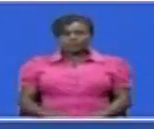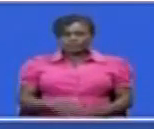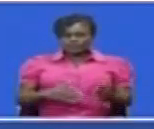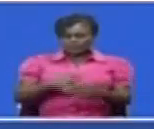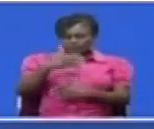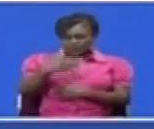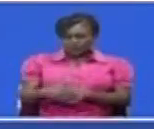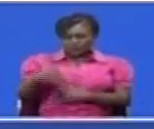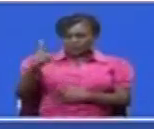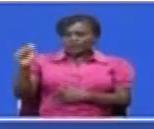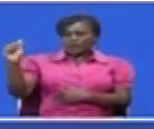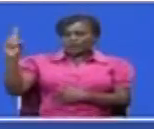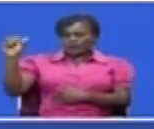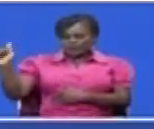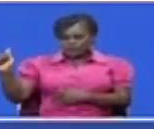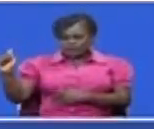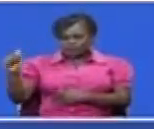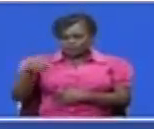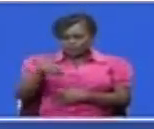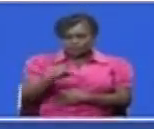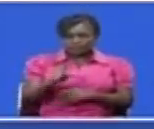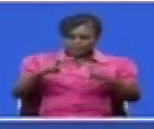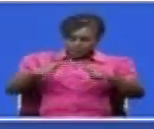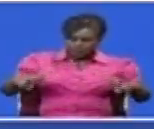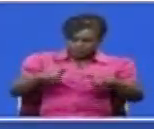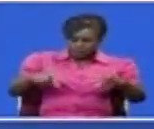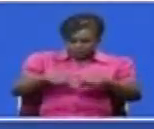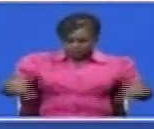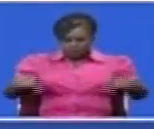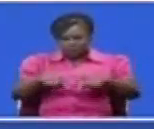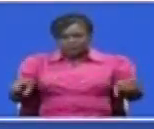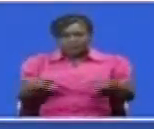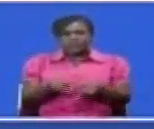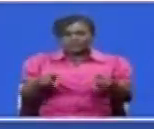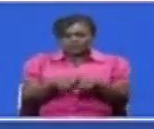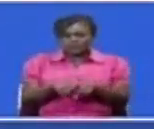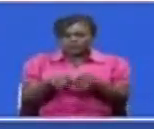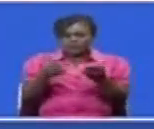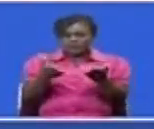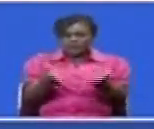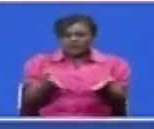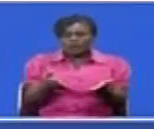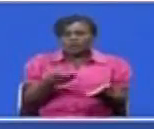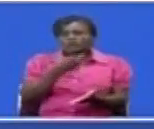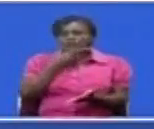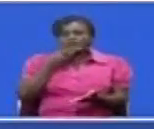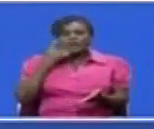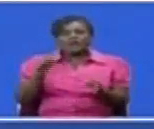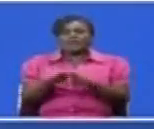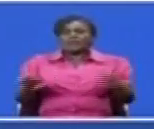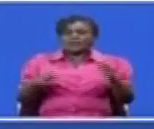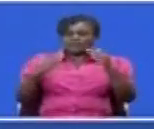Outside the camp is the evidence of Dahabo's struggle in the search for firewood, endless tracts of land that are now bare due to the rampant